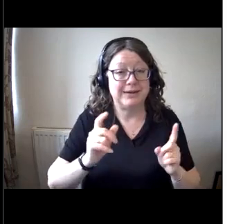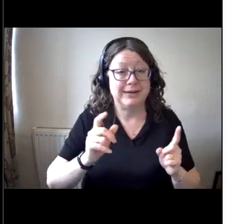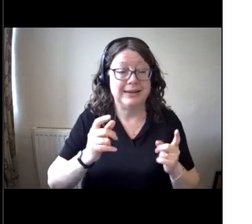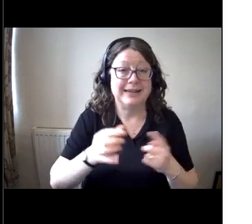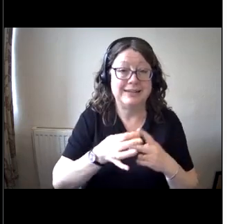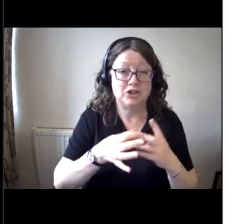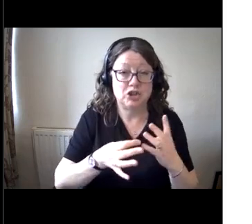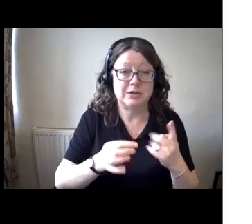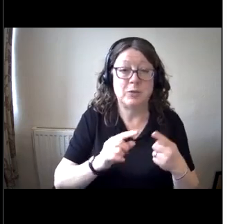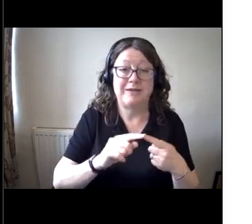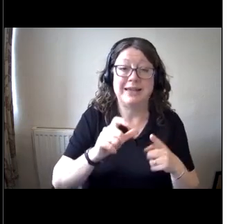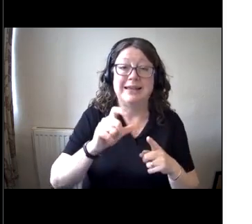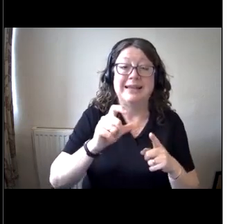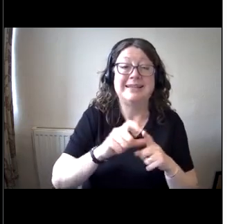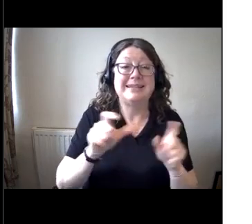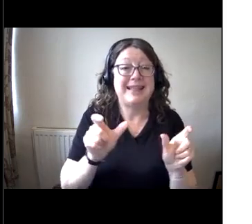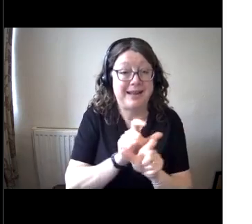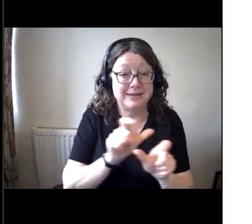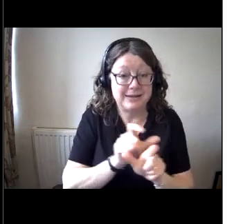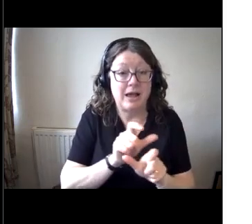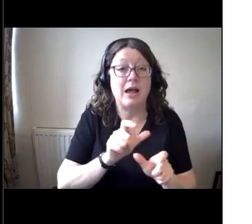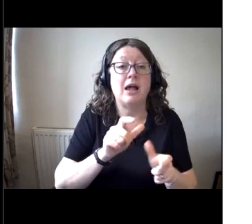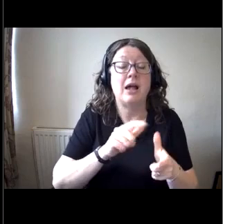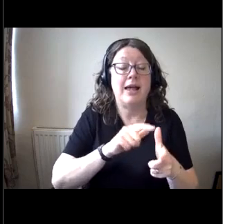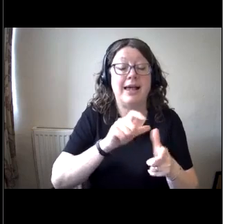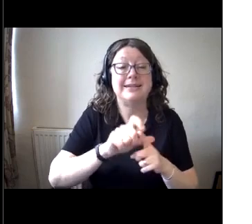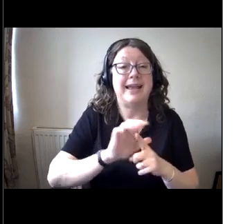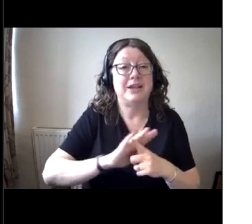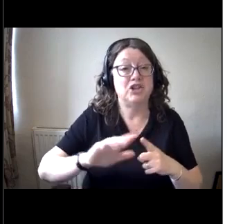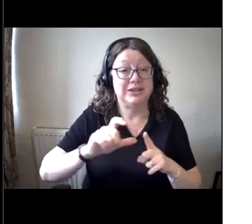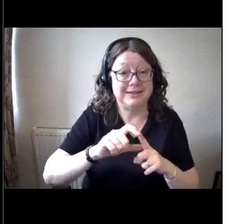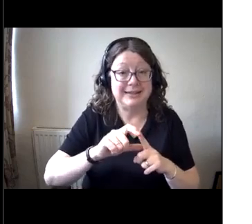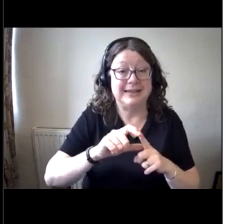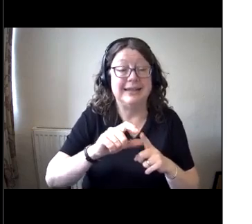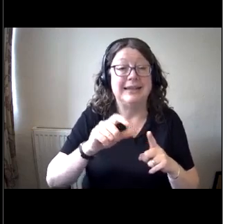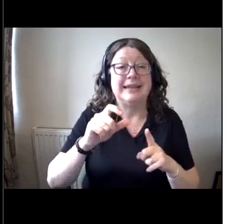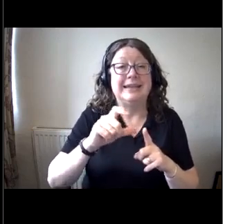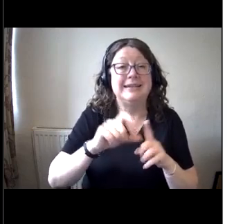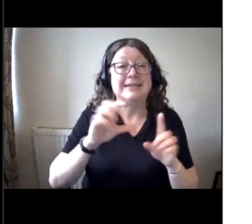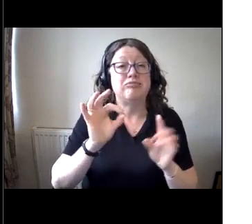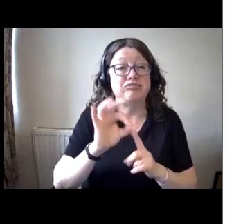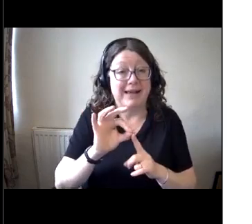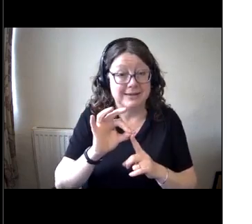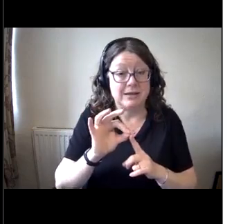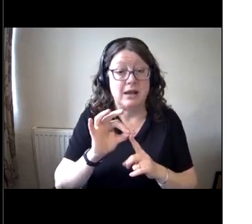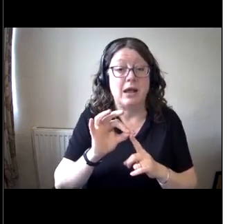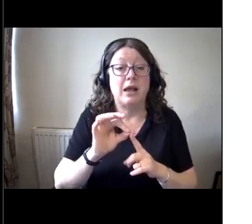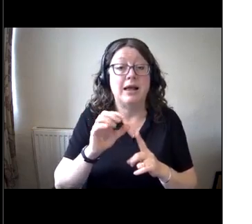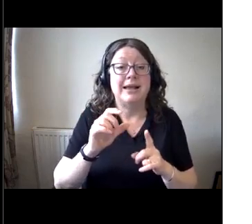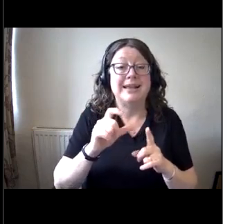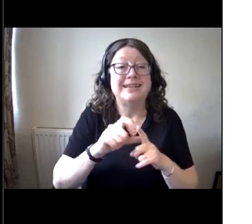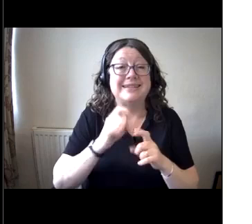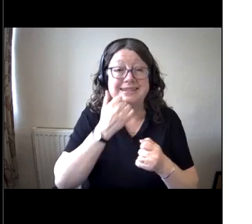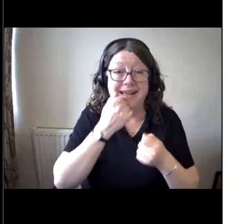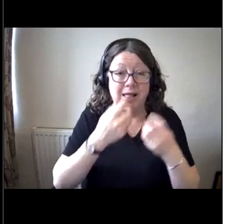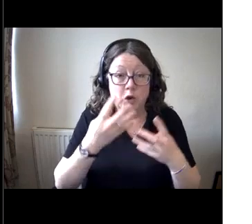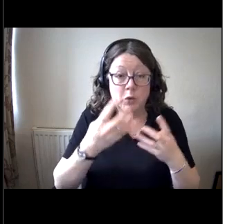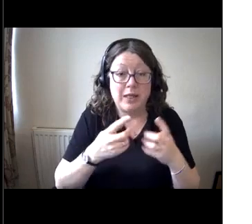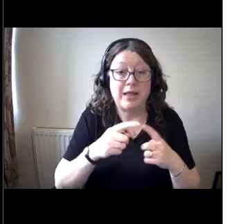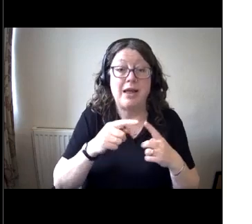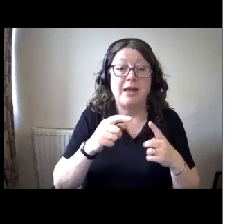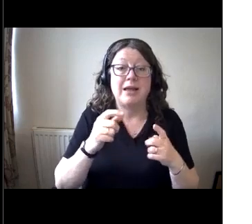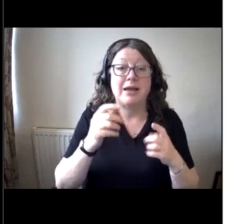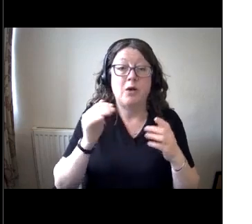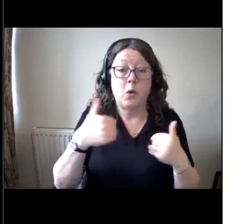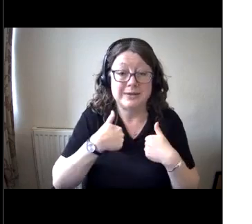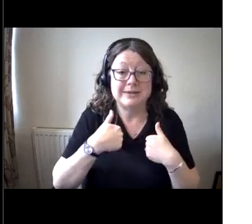ADHD, dyspraxia, autism, dyscalculia, dysgraphia and Tourette's.